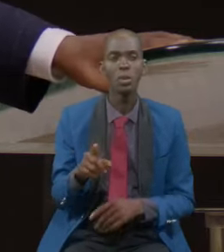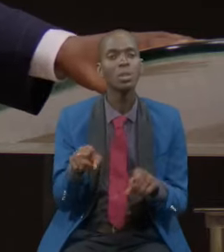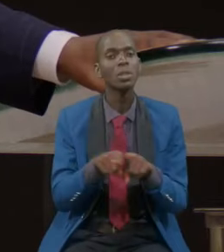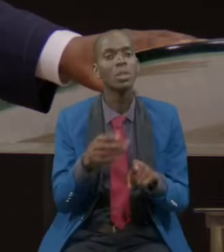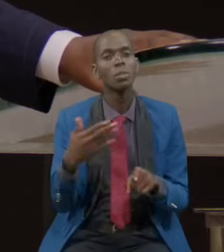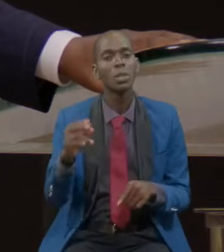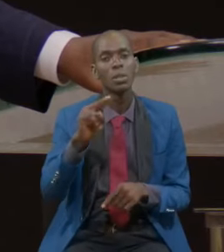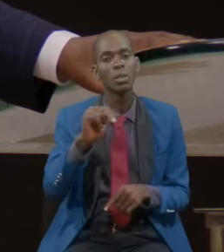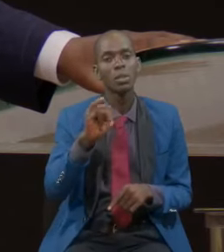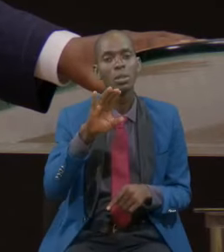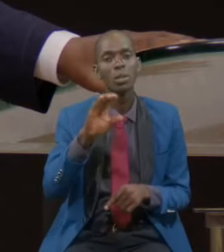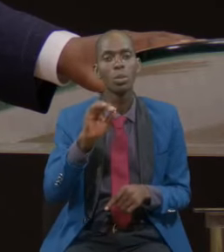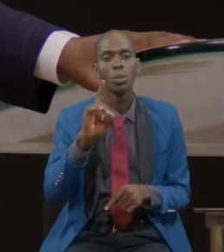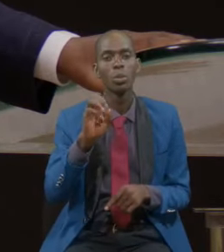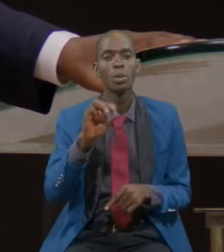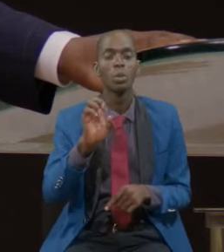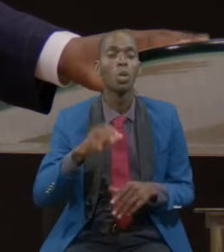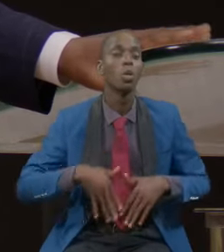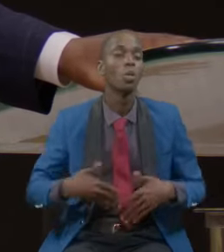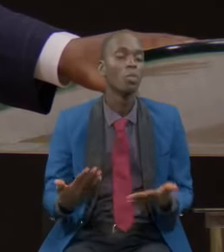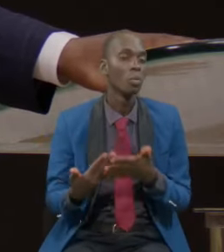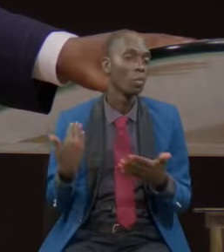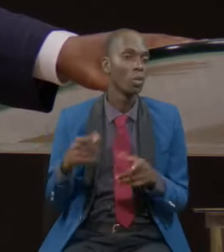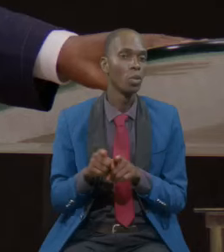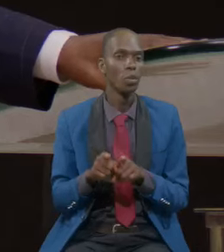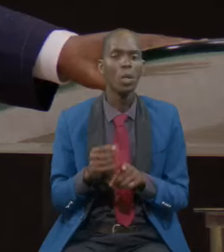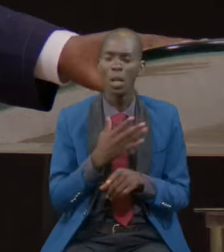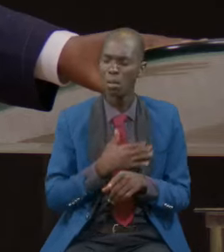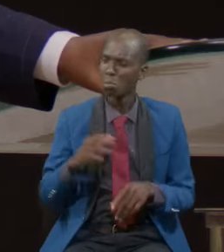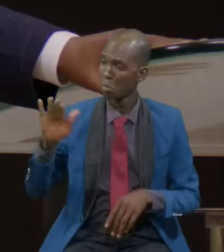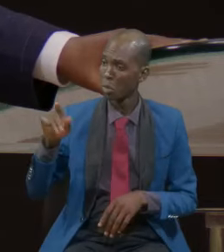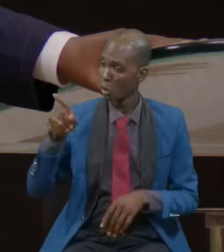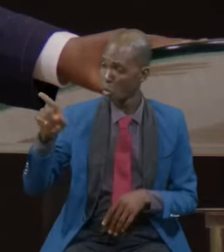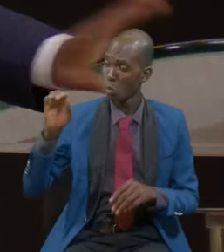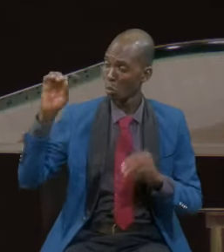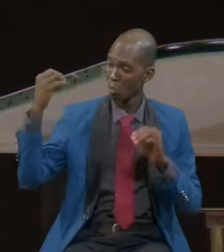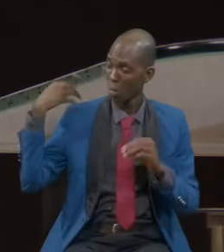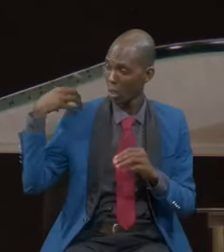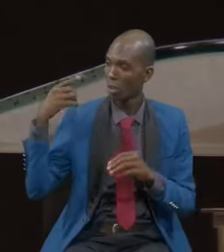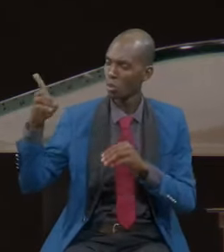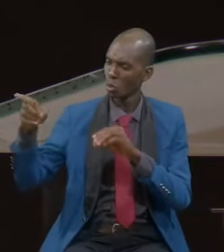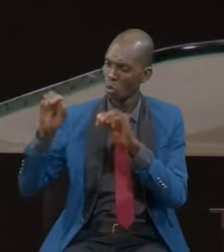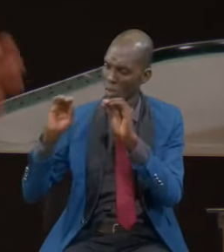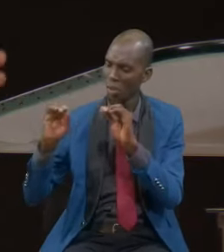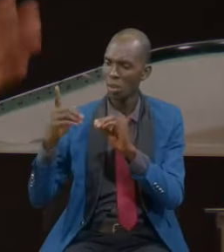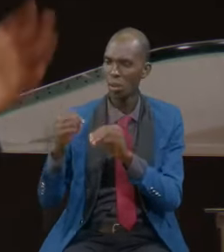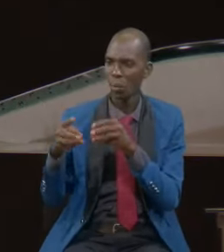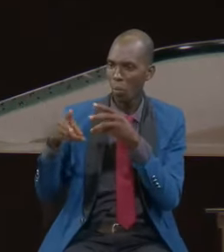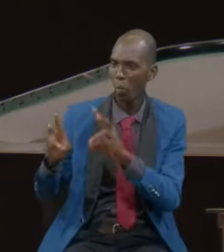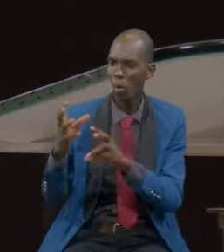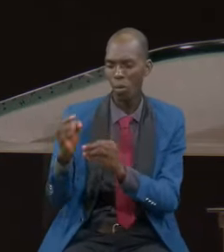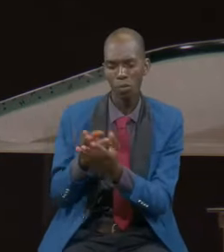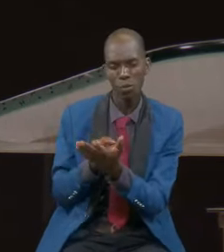true. And teaches the way of God in truth. Teaches the way